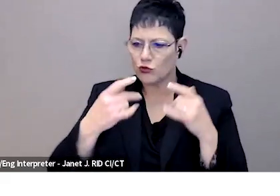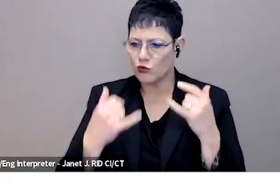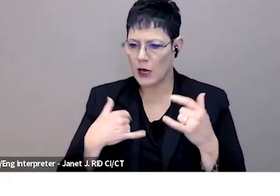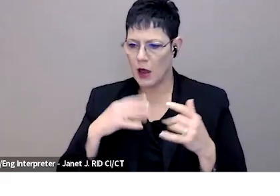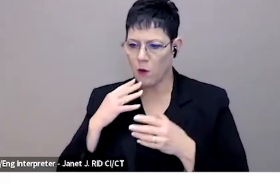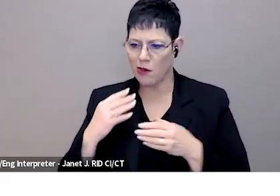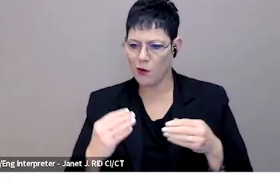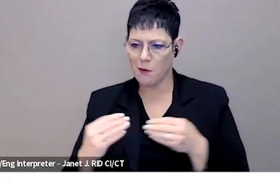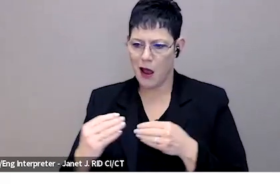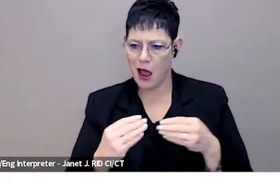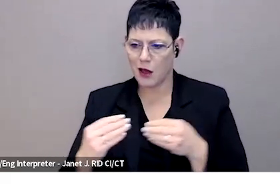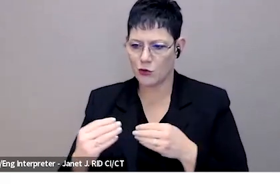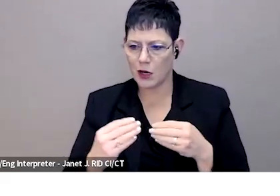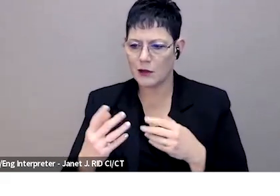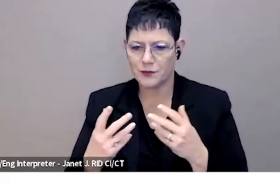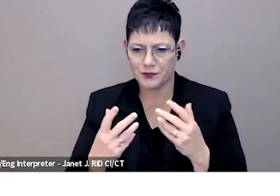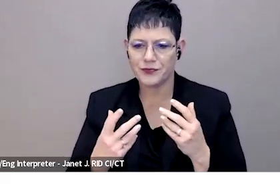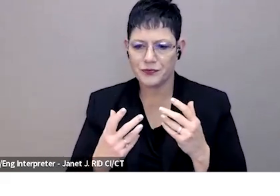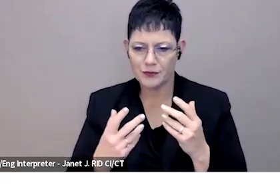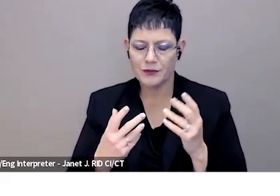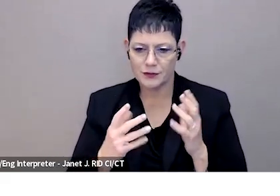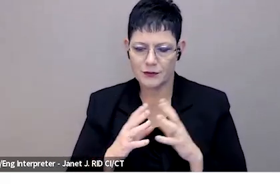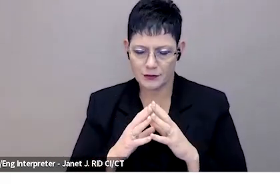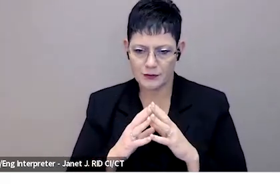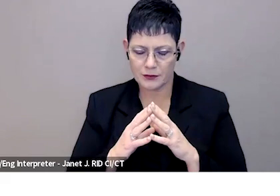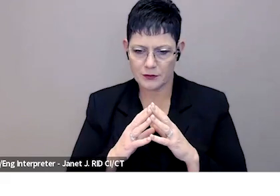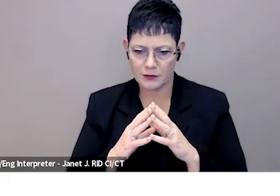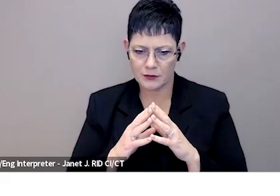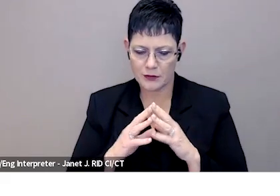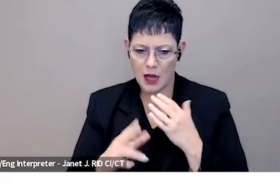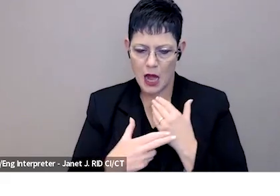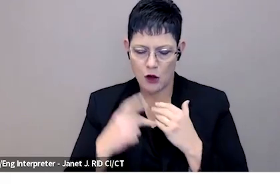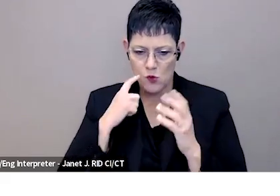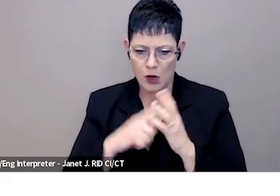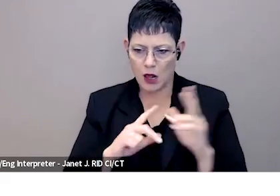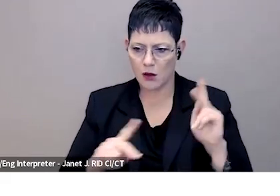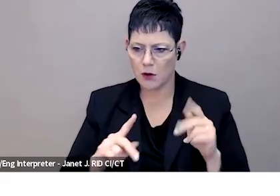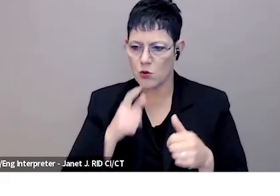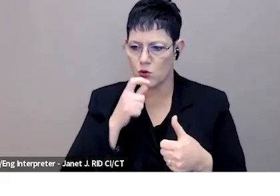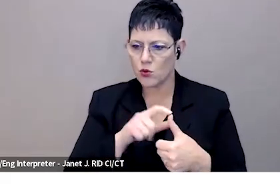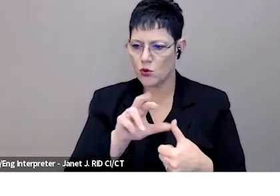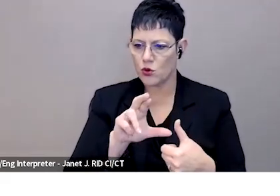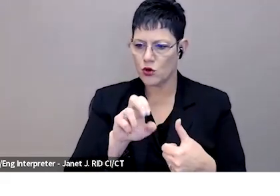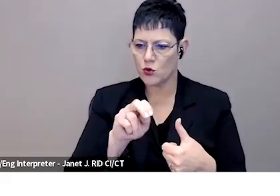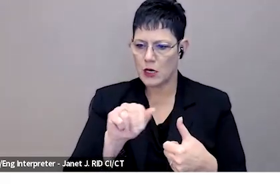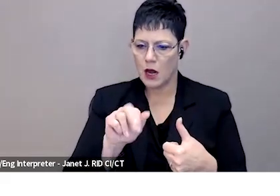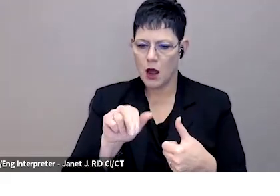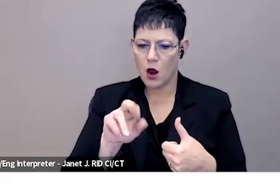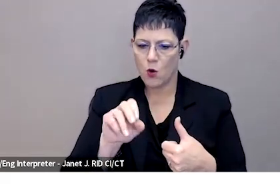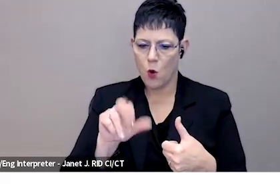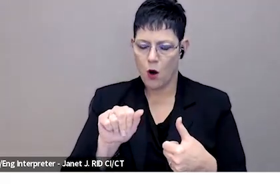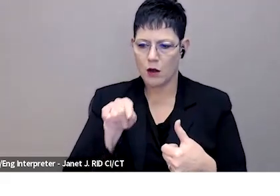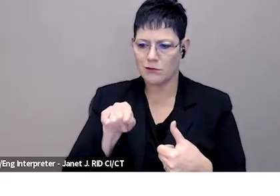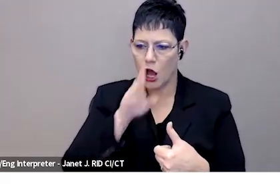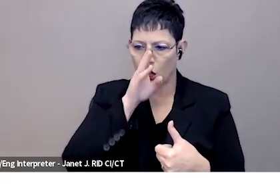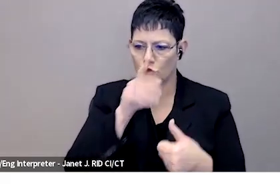moderating a panel of recognized national experts that include Rena Aurora, Director of Care Policy from